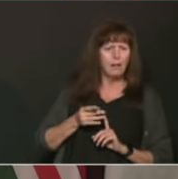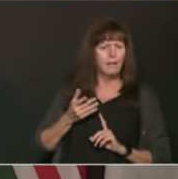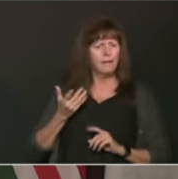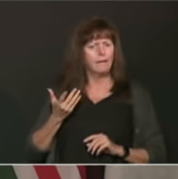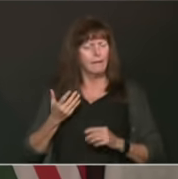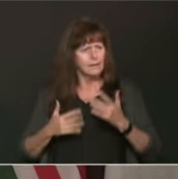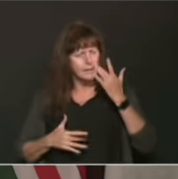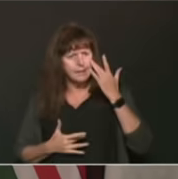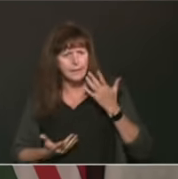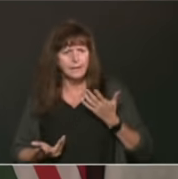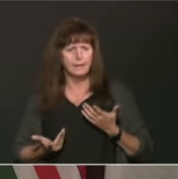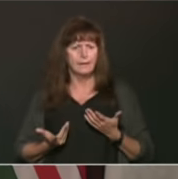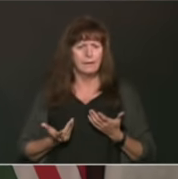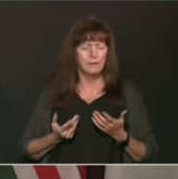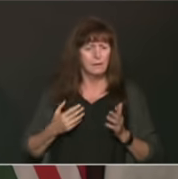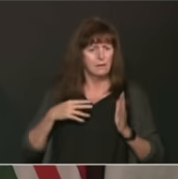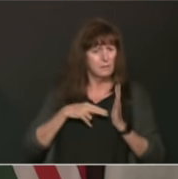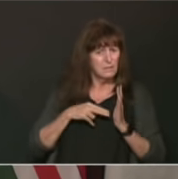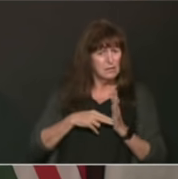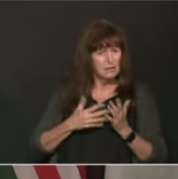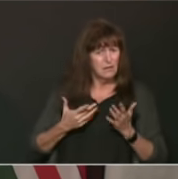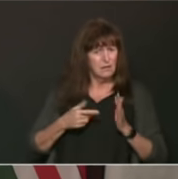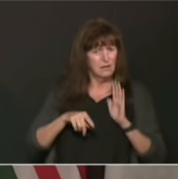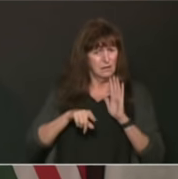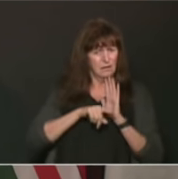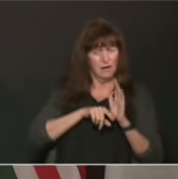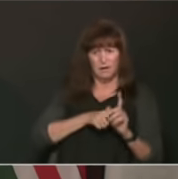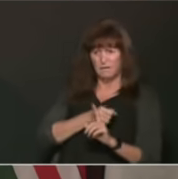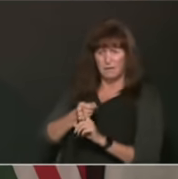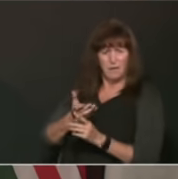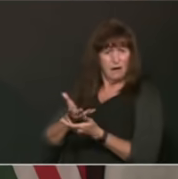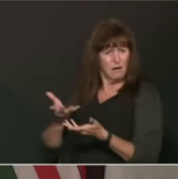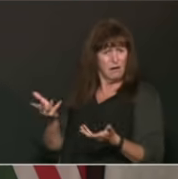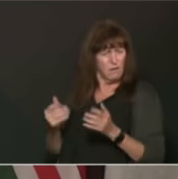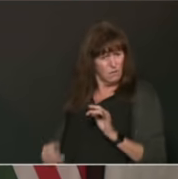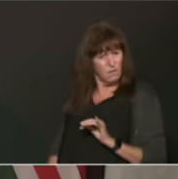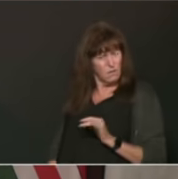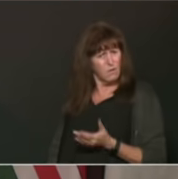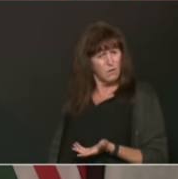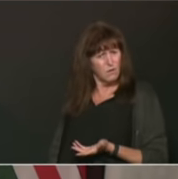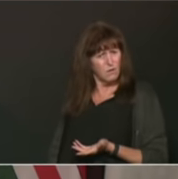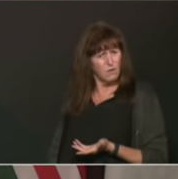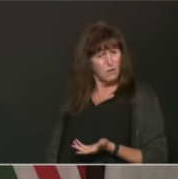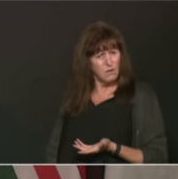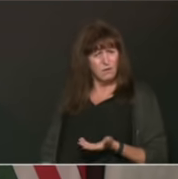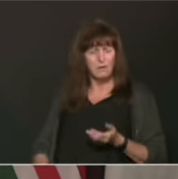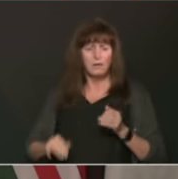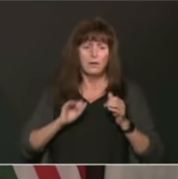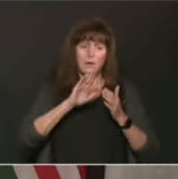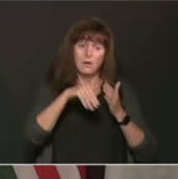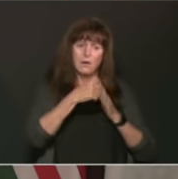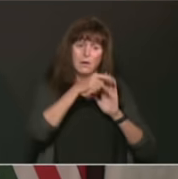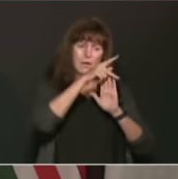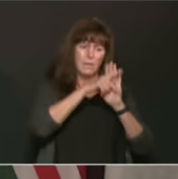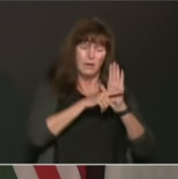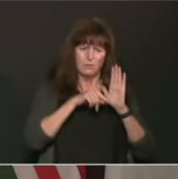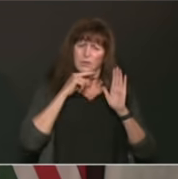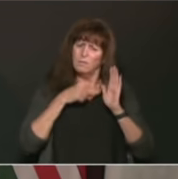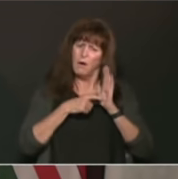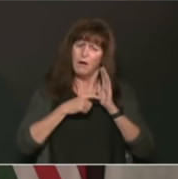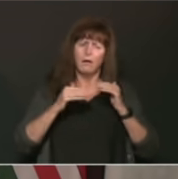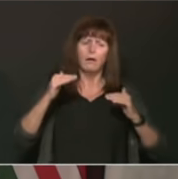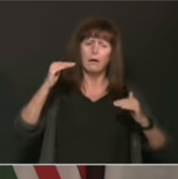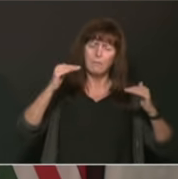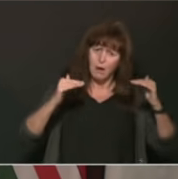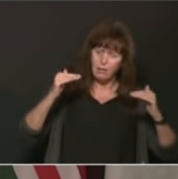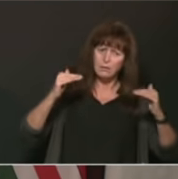has negative impacts as well. So all of these policies, they need balance. I am saddened that some workers haven't come forward